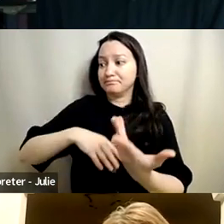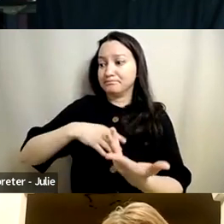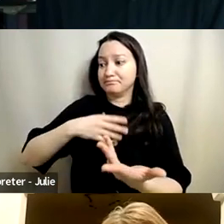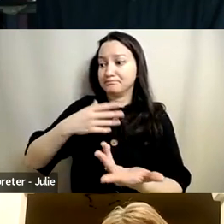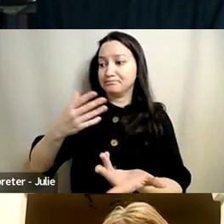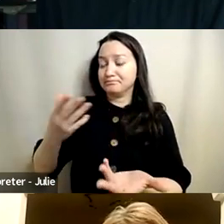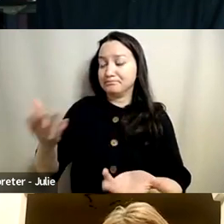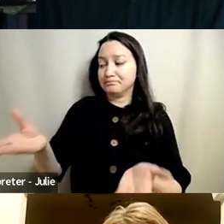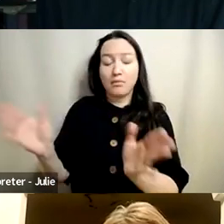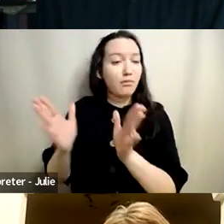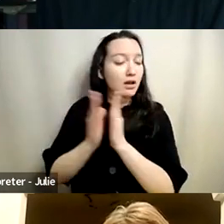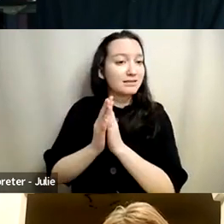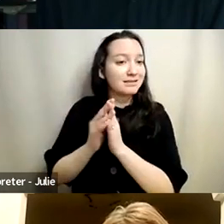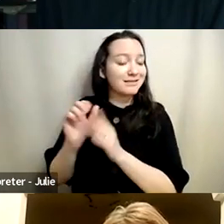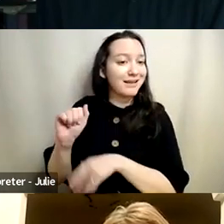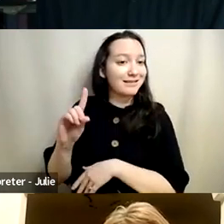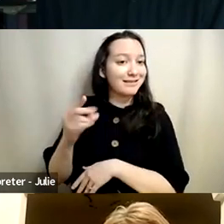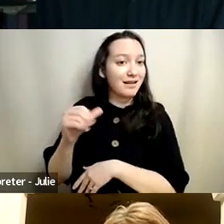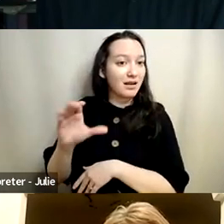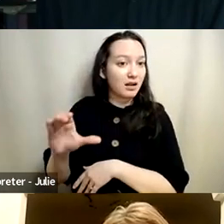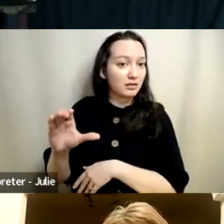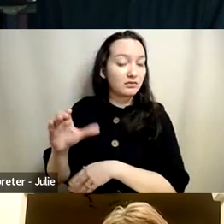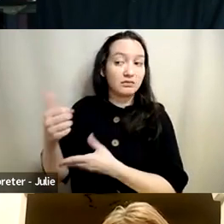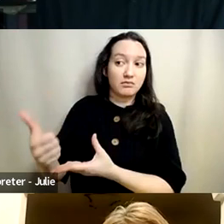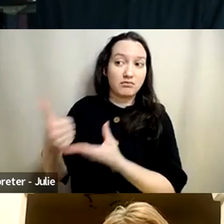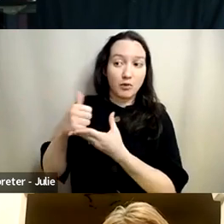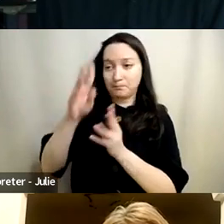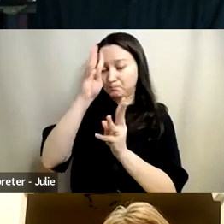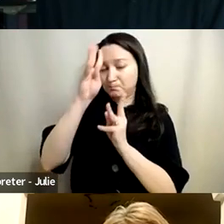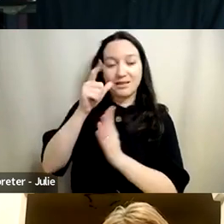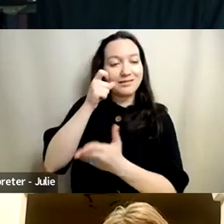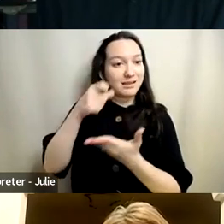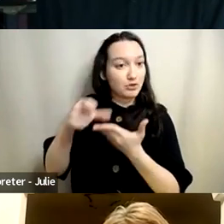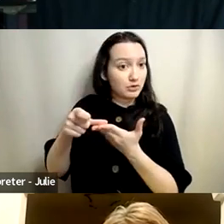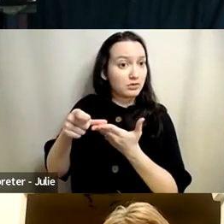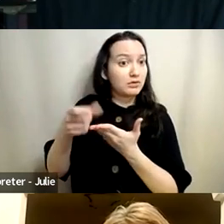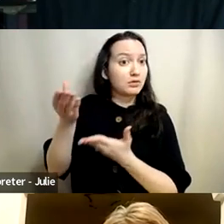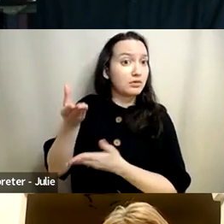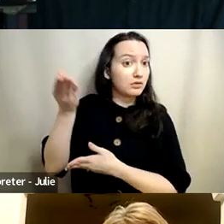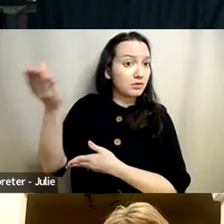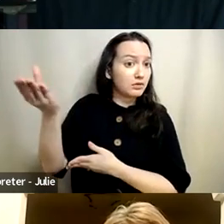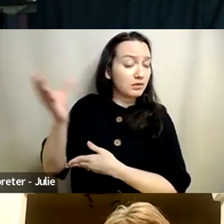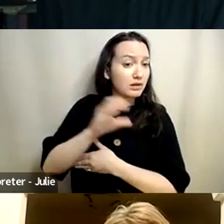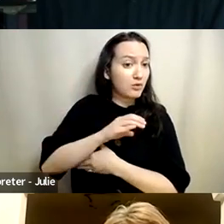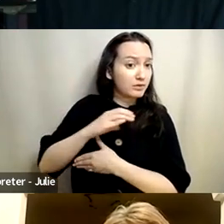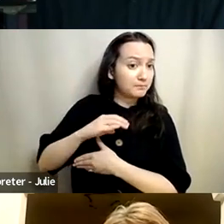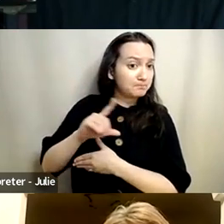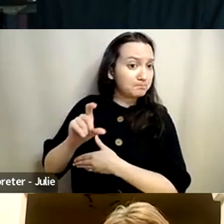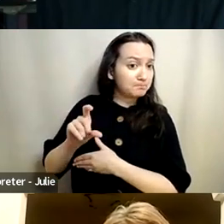ask the ad hoc to help draft a letter to council